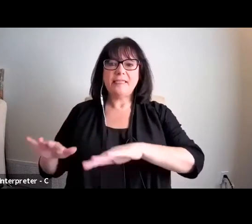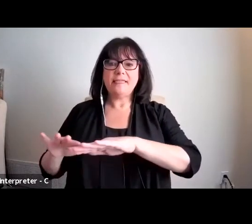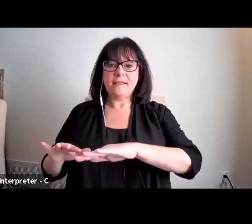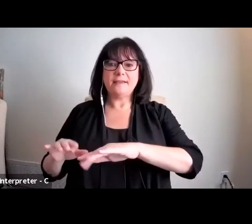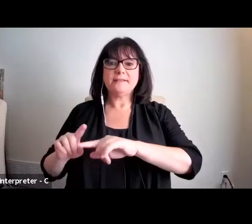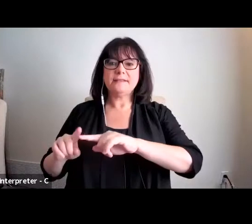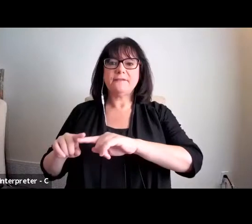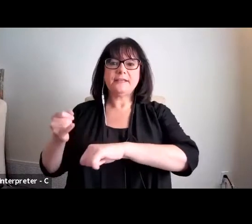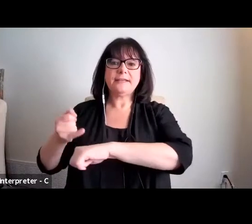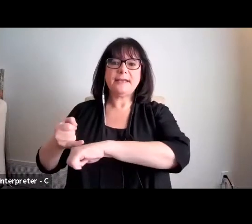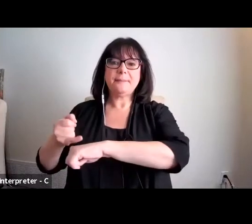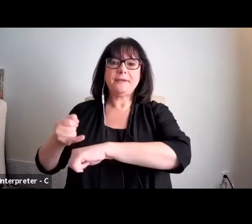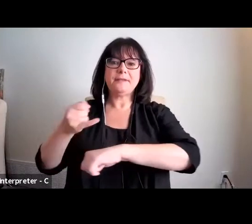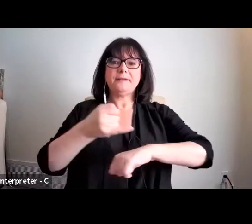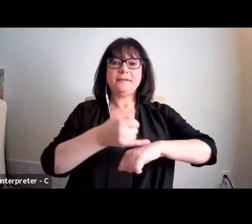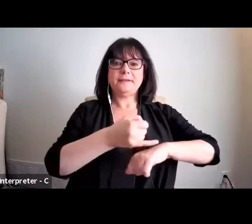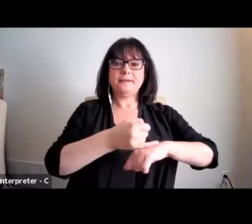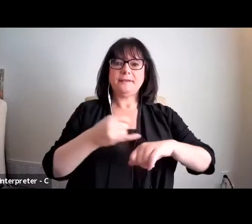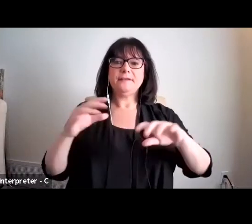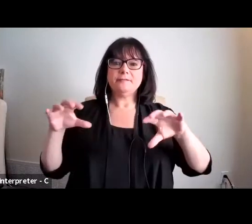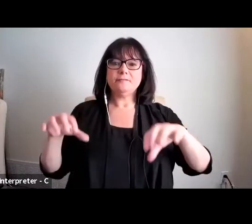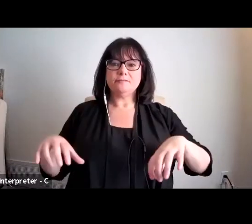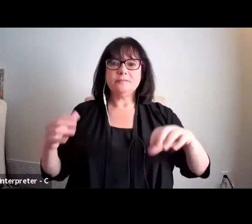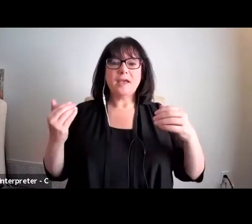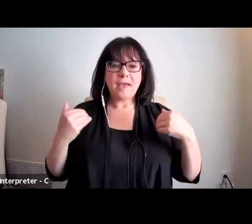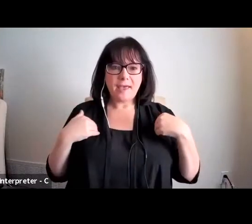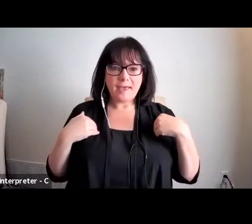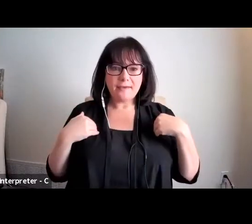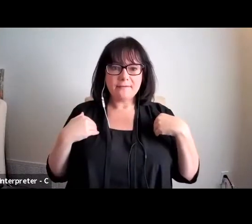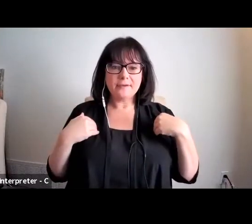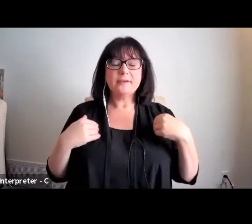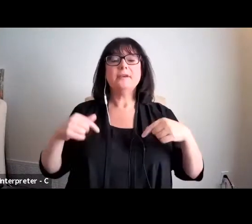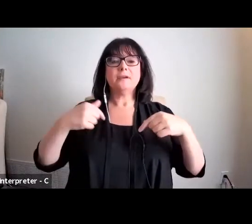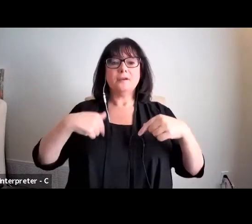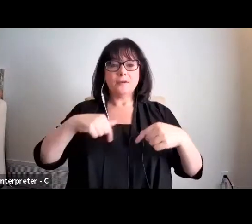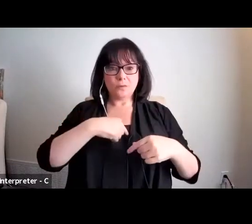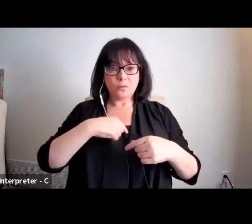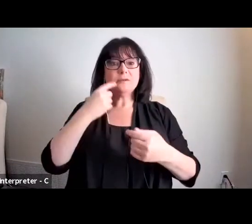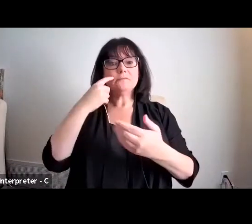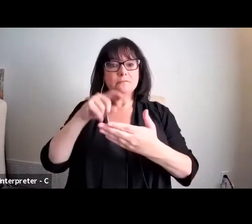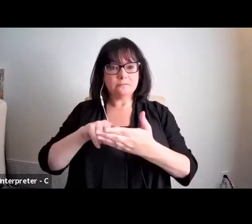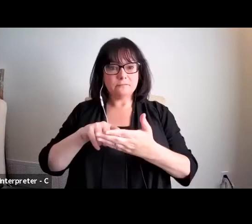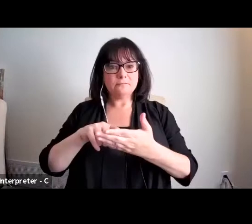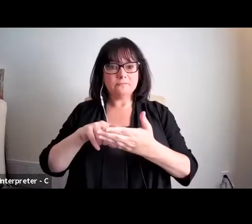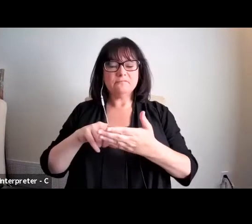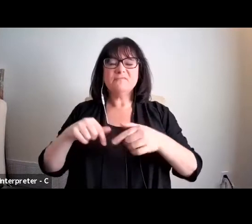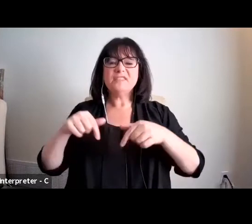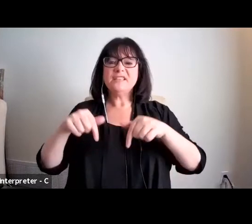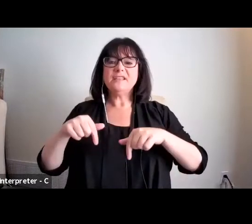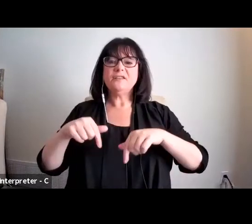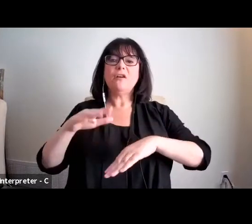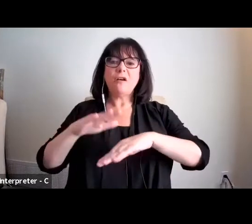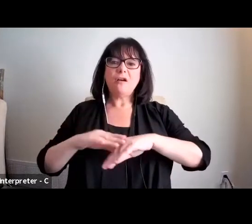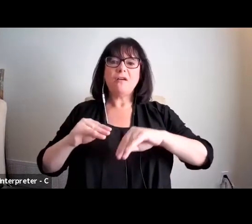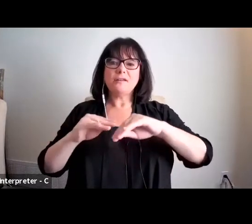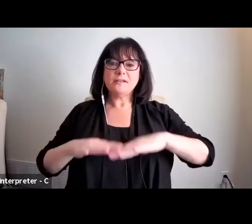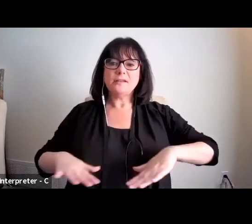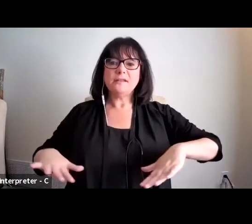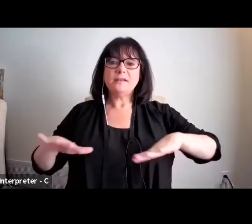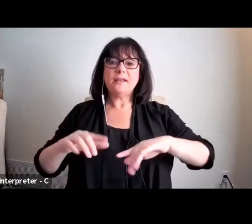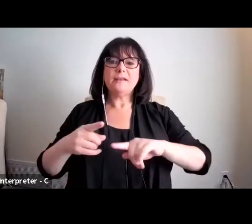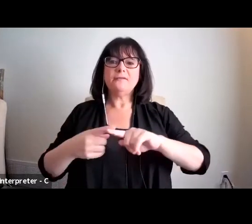establishment of the university. York University acknowledges its presence on the traditional territory of many Indigenous